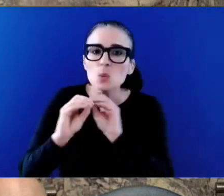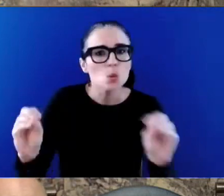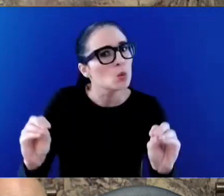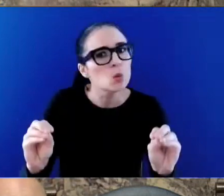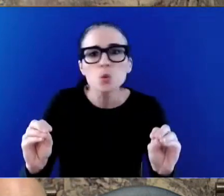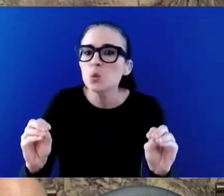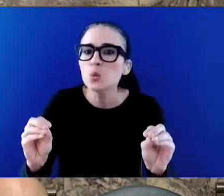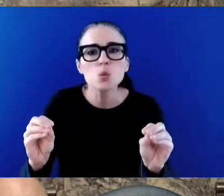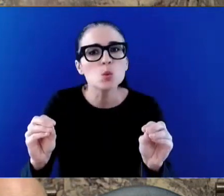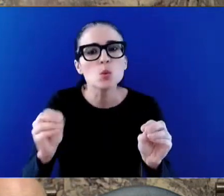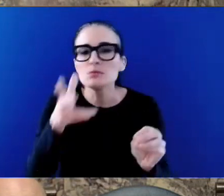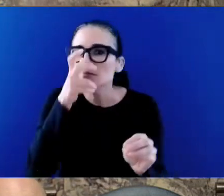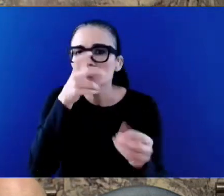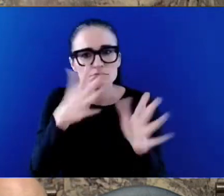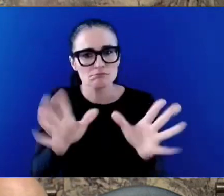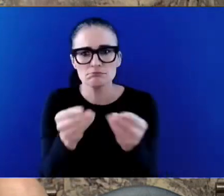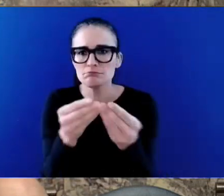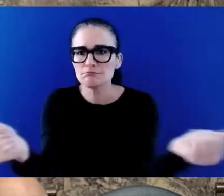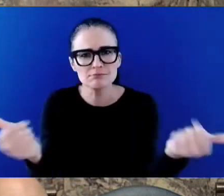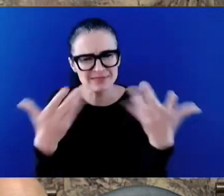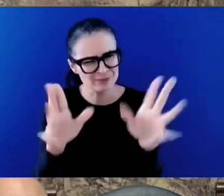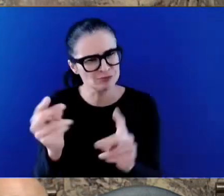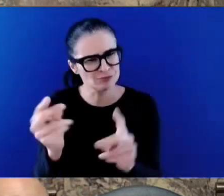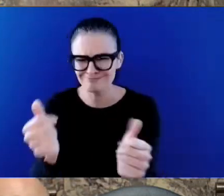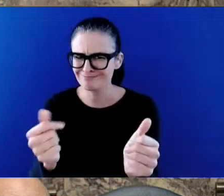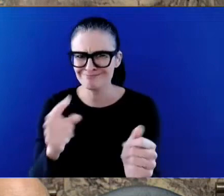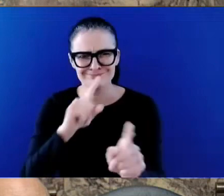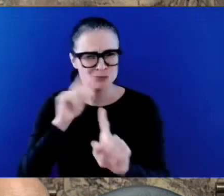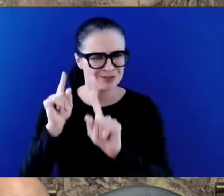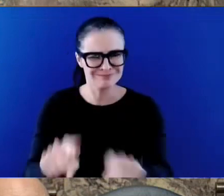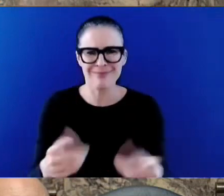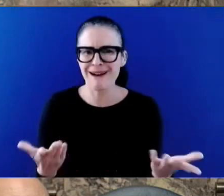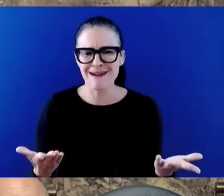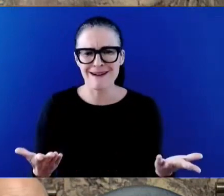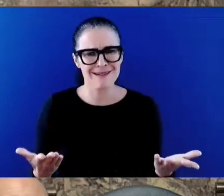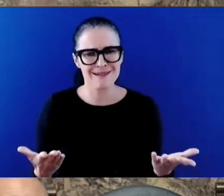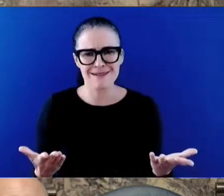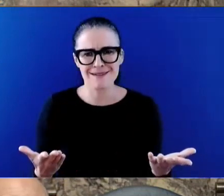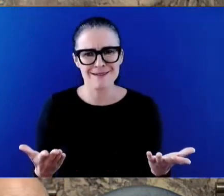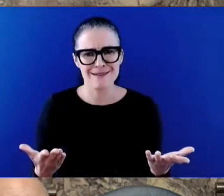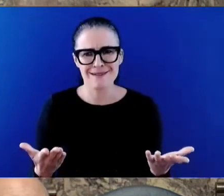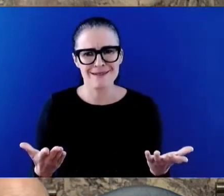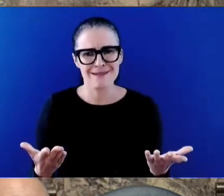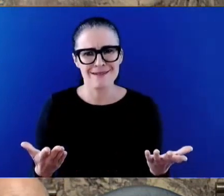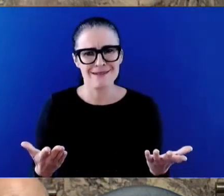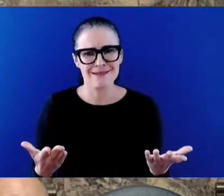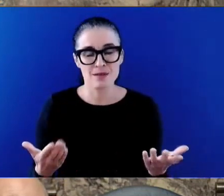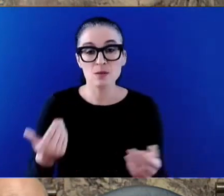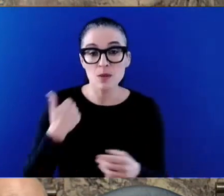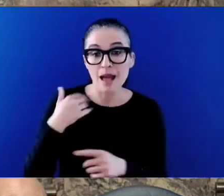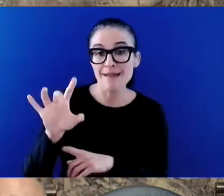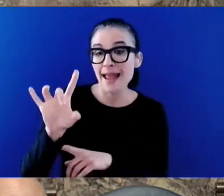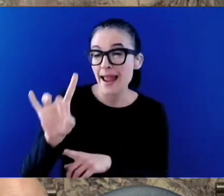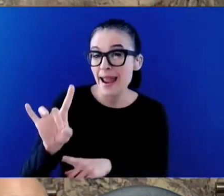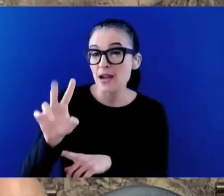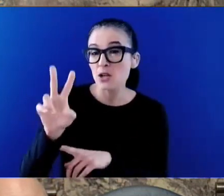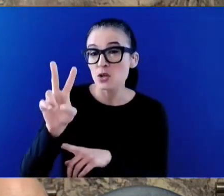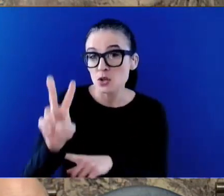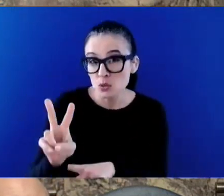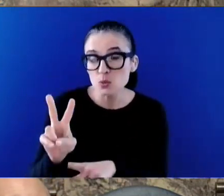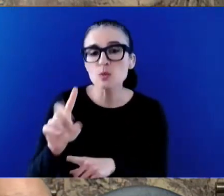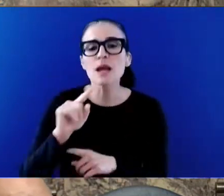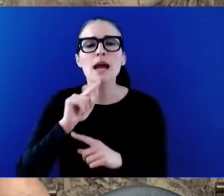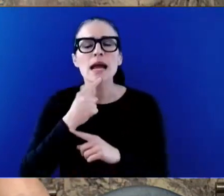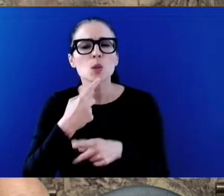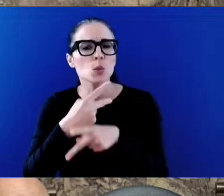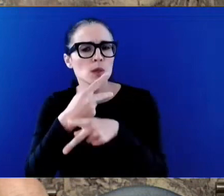should be in every case. Those issues, we have 82 acute care hospitals across the province. Those issues do come from time to time, and we have a protocol to